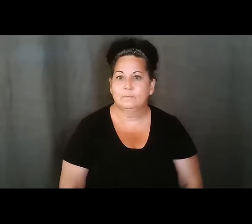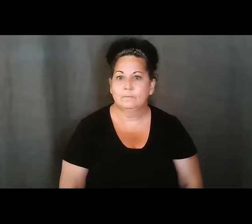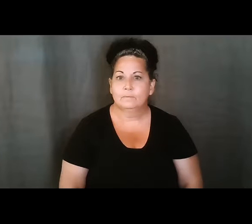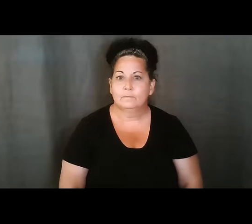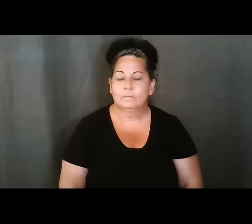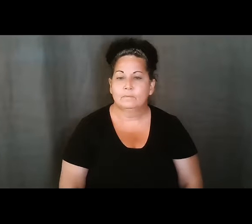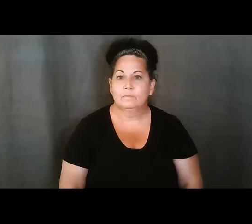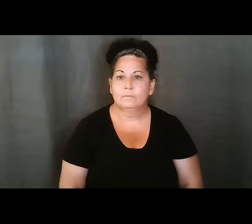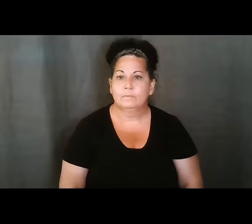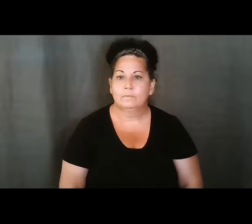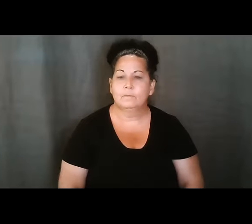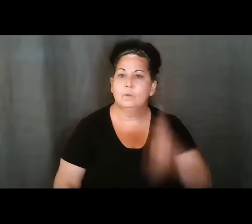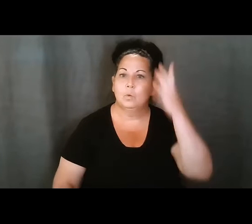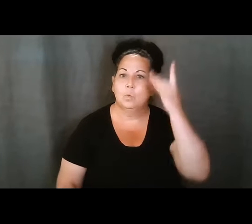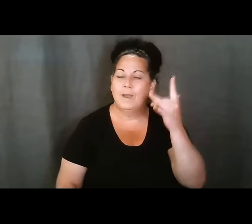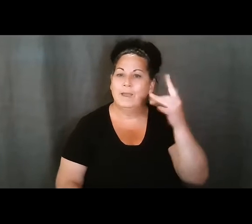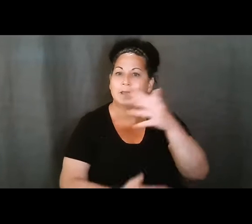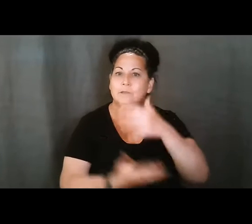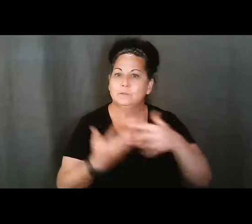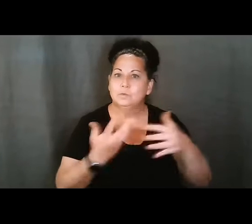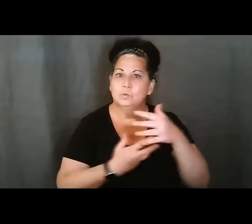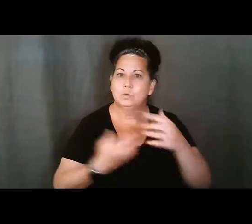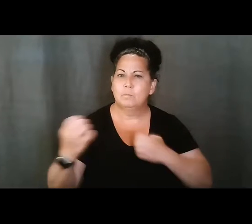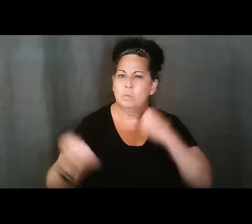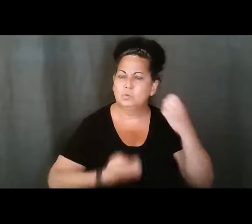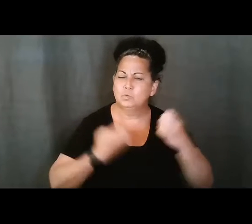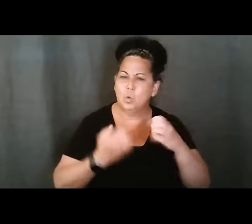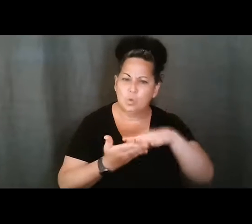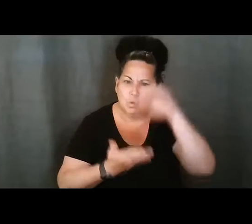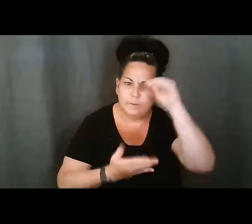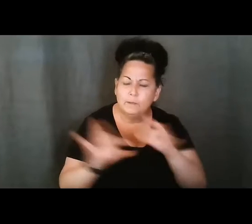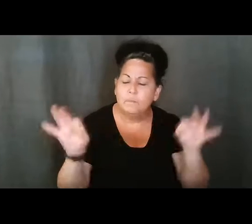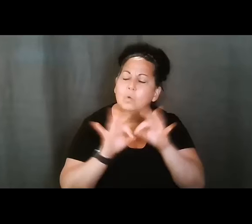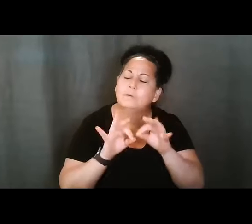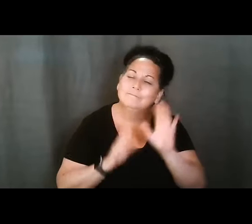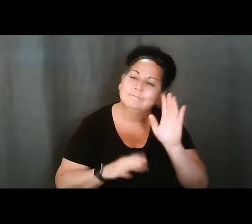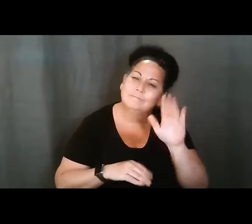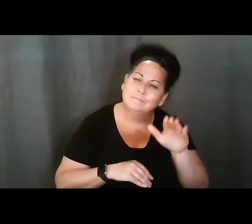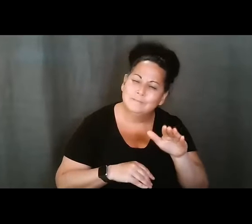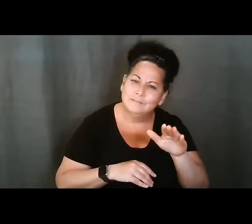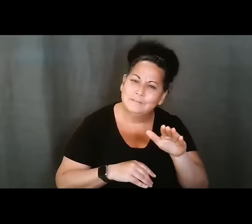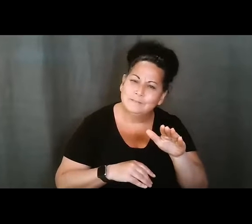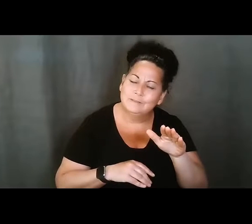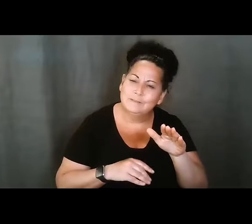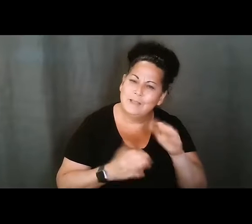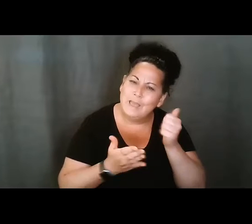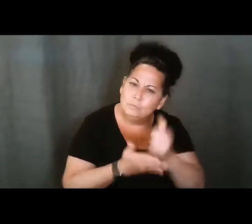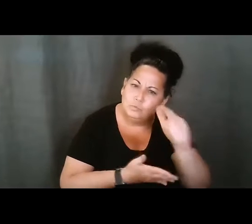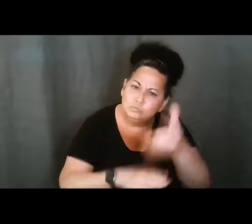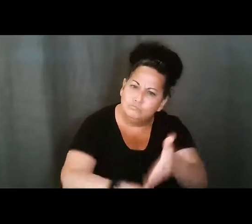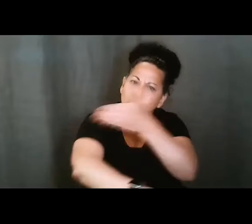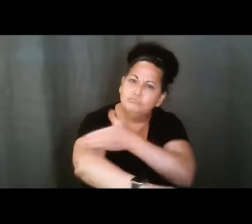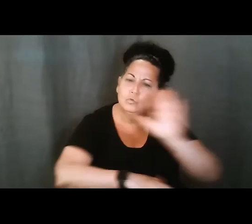Why is social emotional learning important? I'm so glad you asked. Because it helps us to increase our knowledge. By definition, knowledge